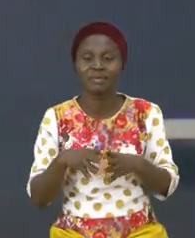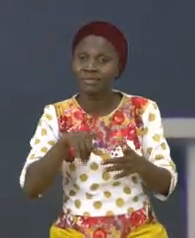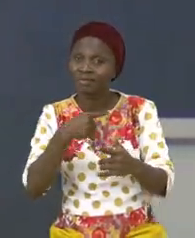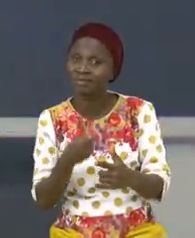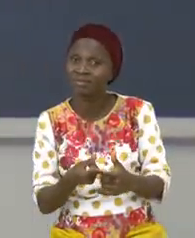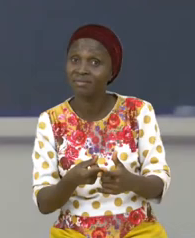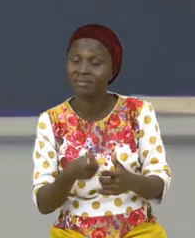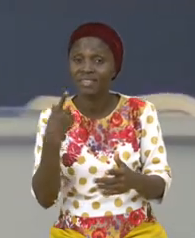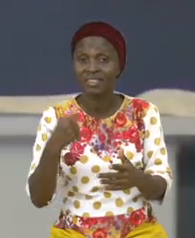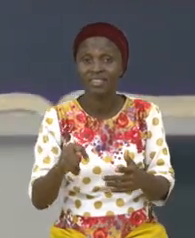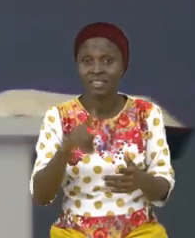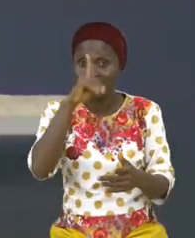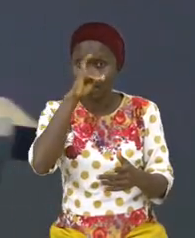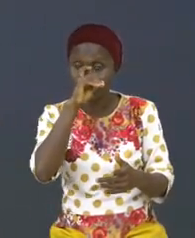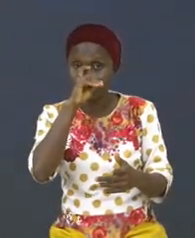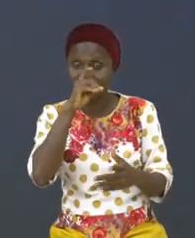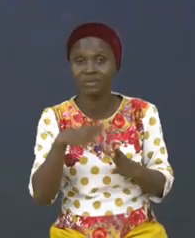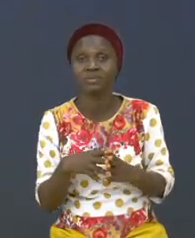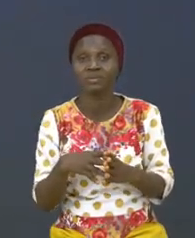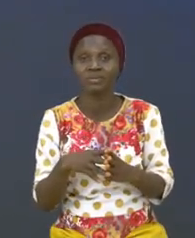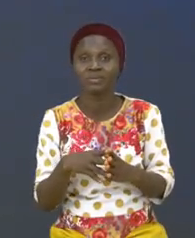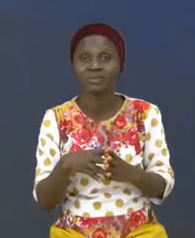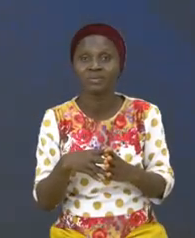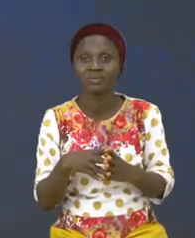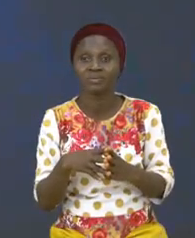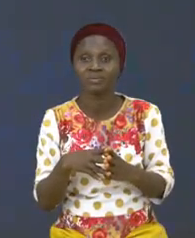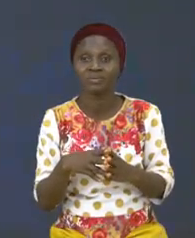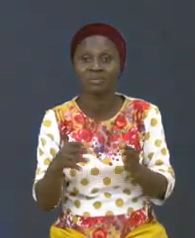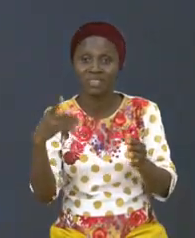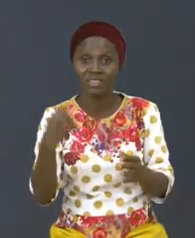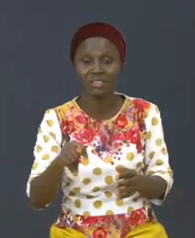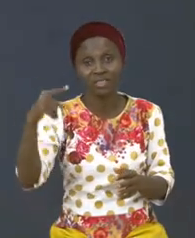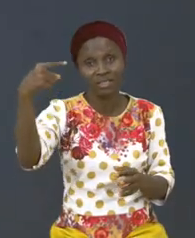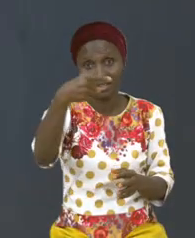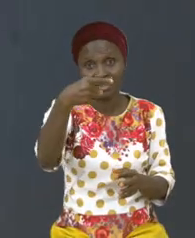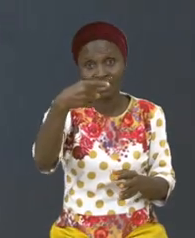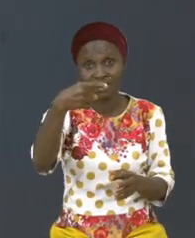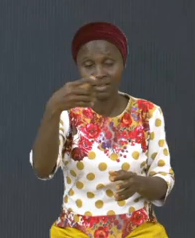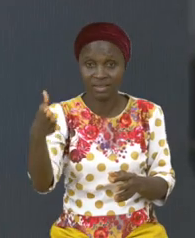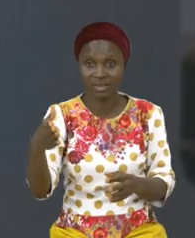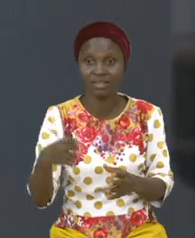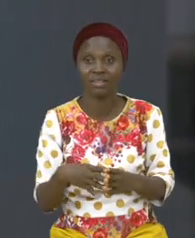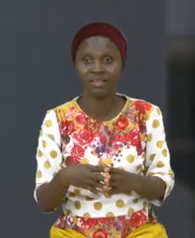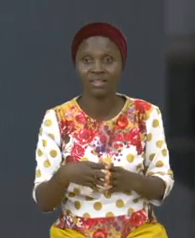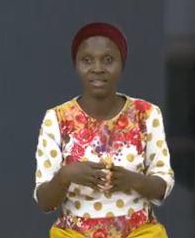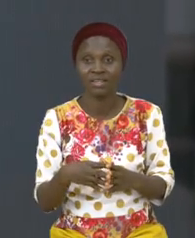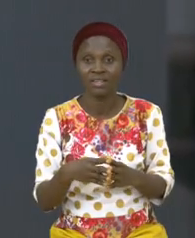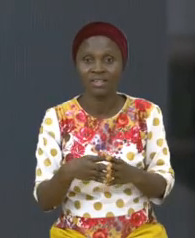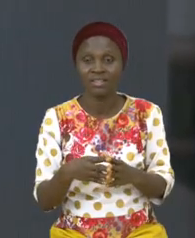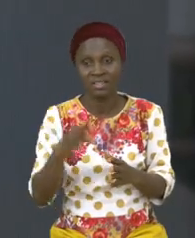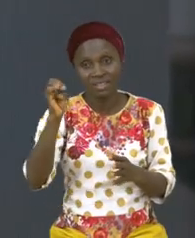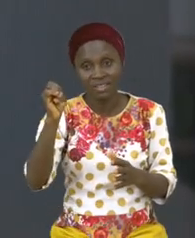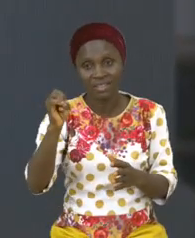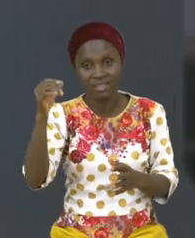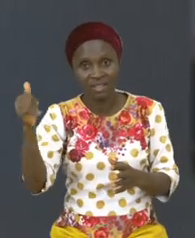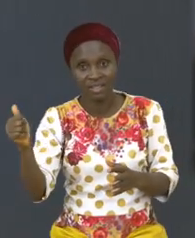the eagle needs a G there. There's an E. There's an A.